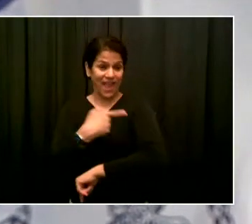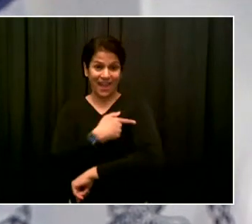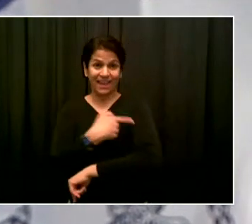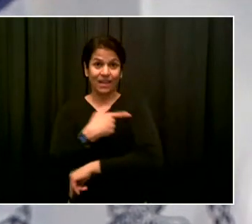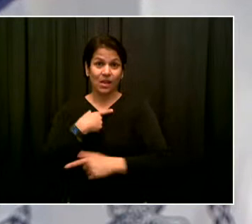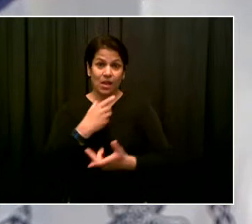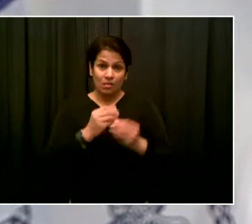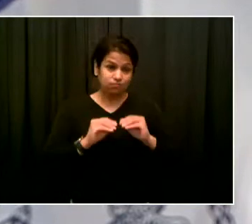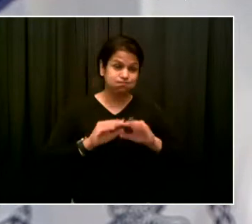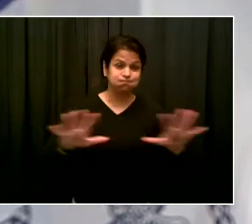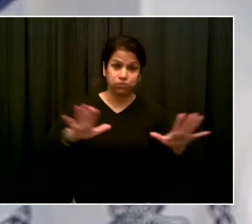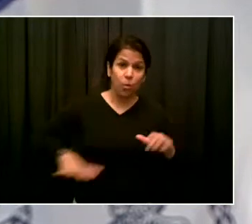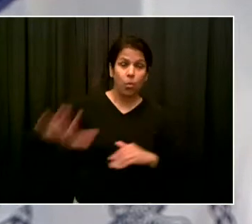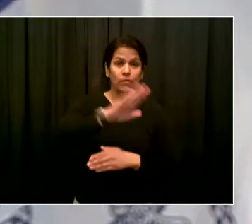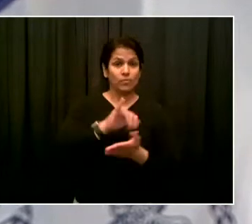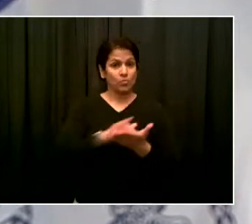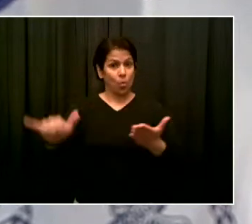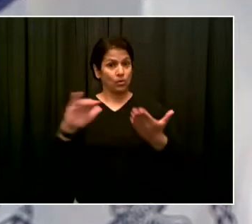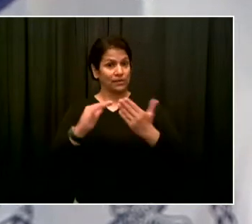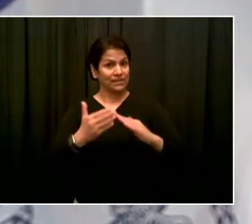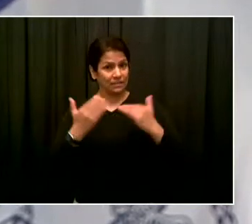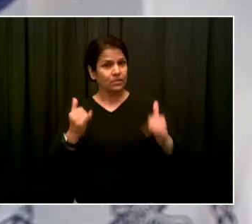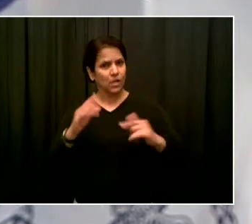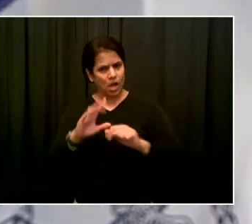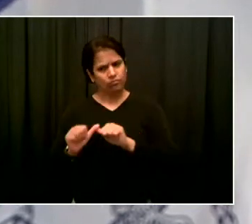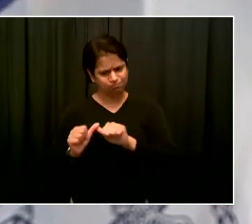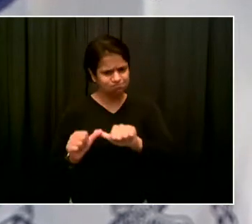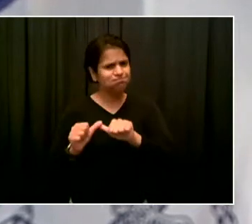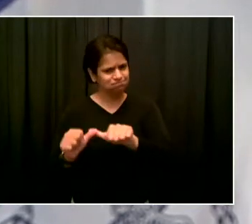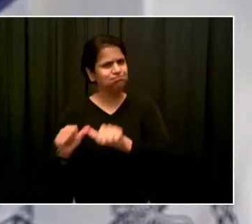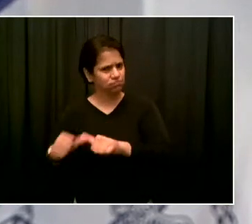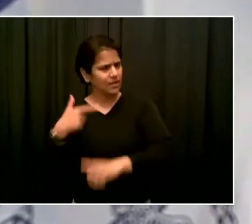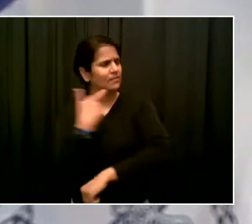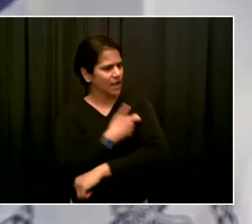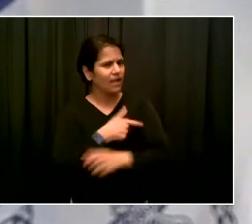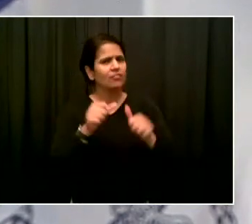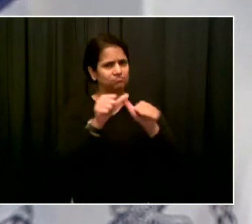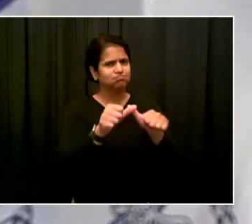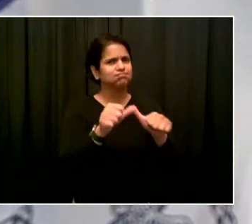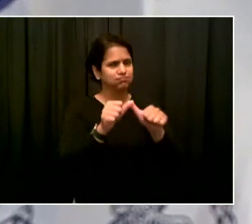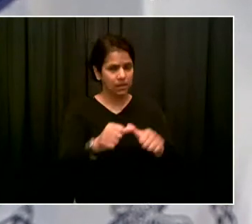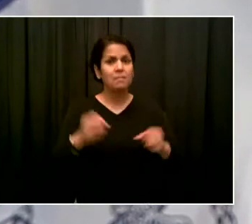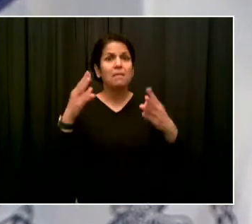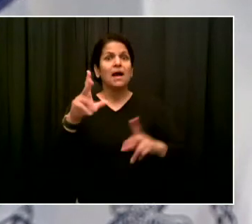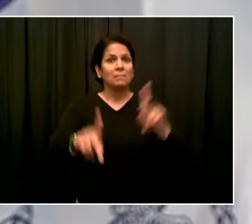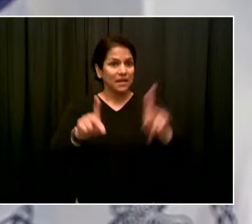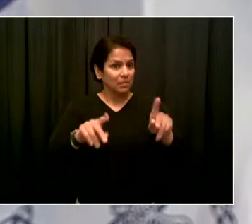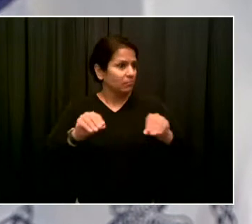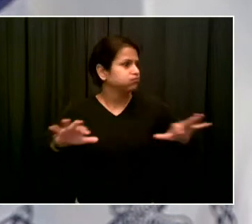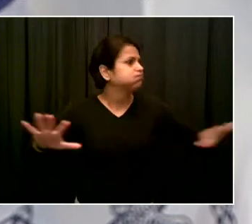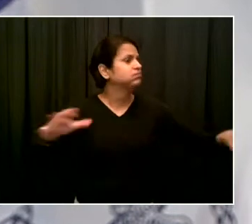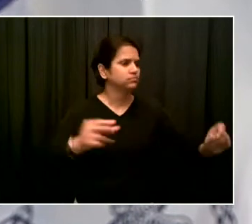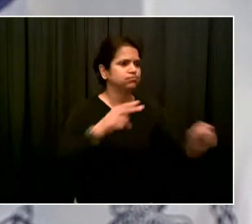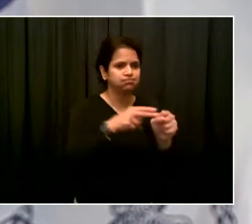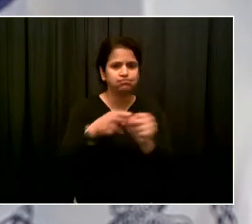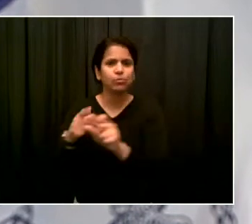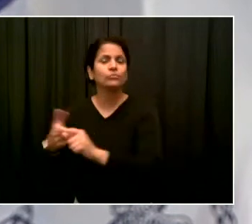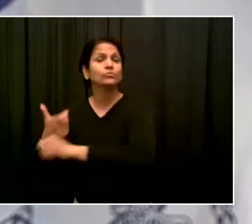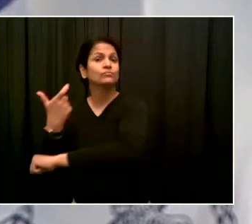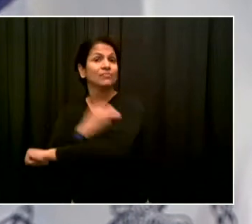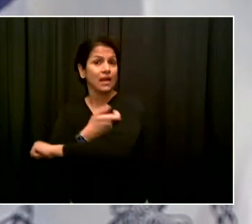and we need everyone to be a part of it. This is how we bring New York City back. So, as of today, there have